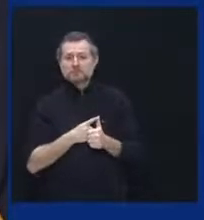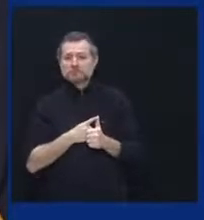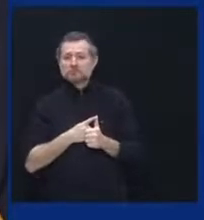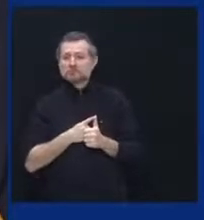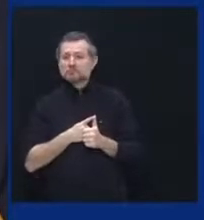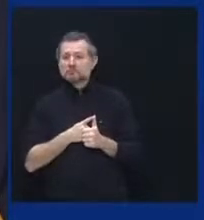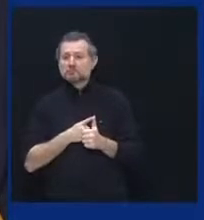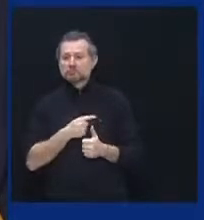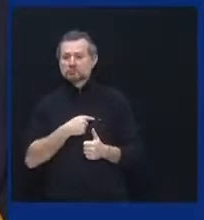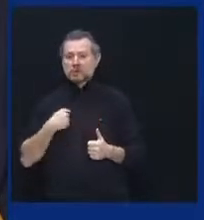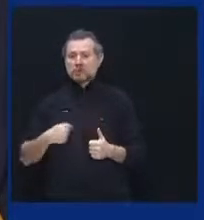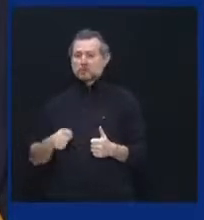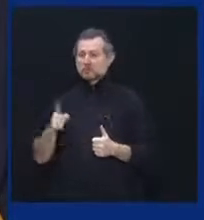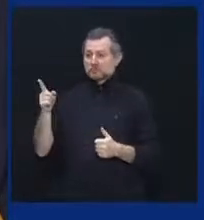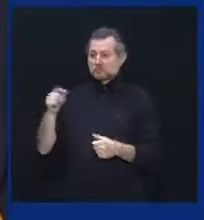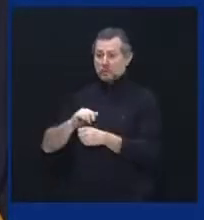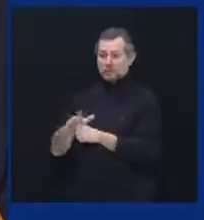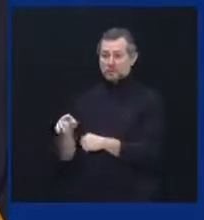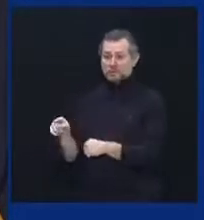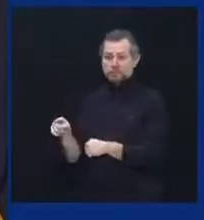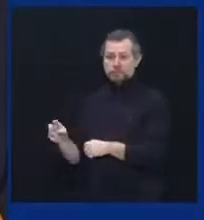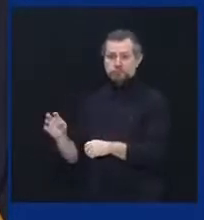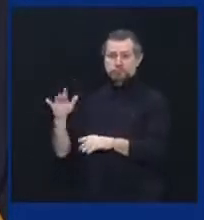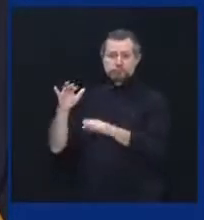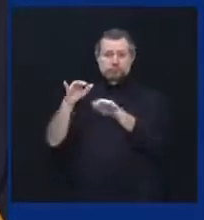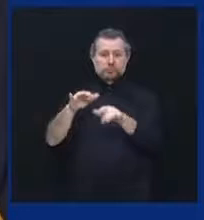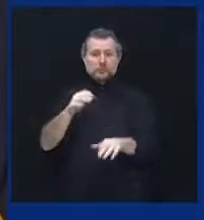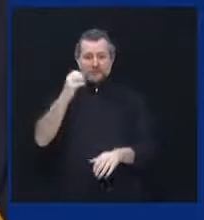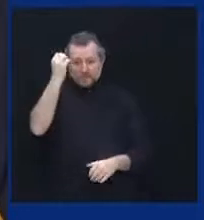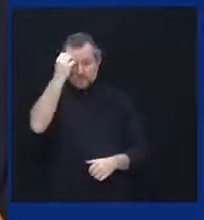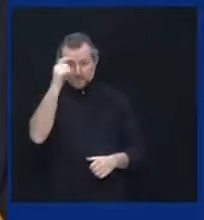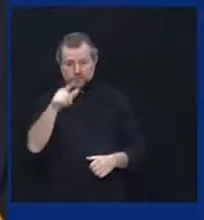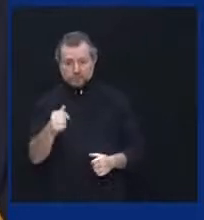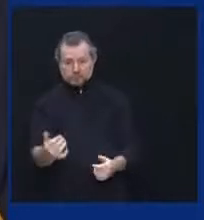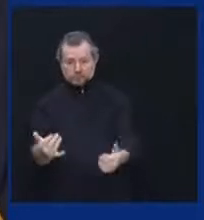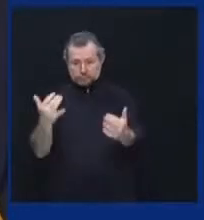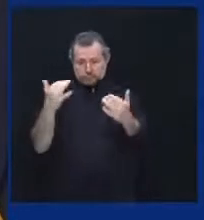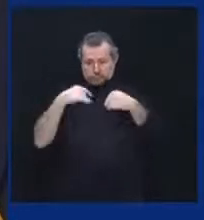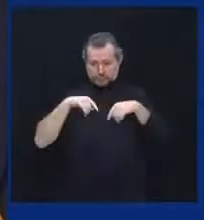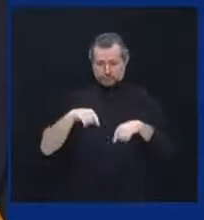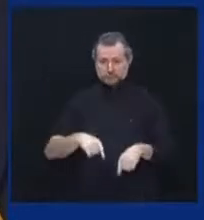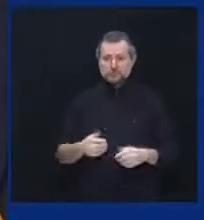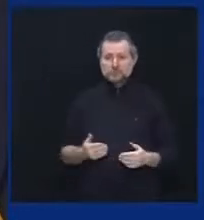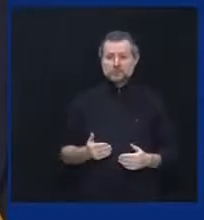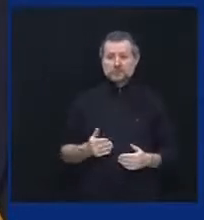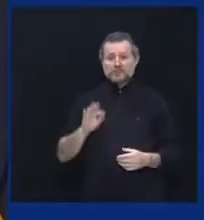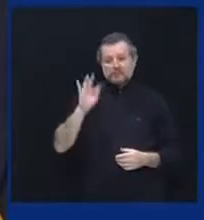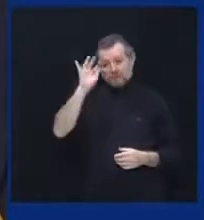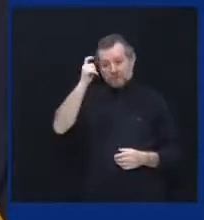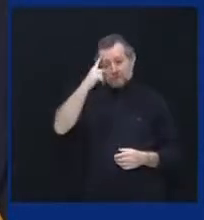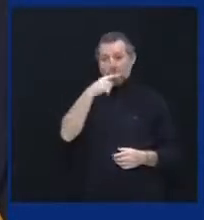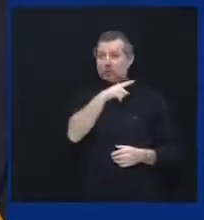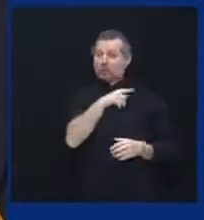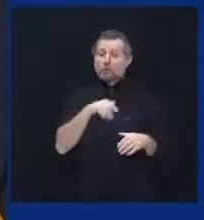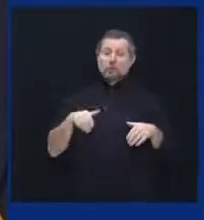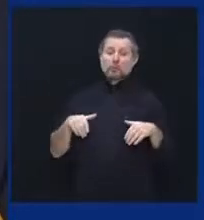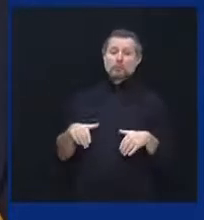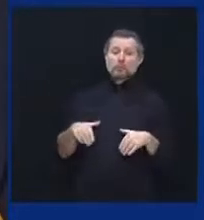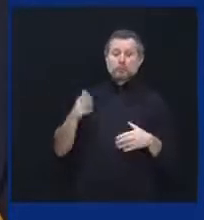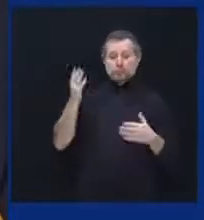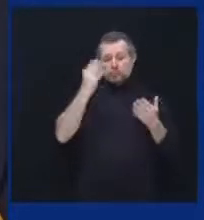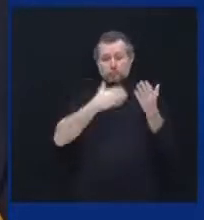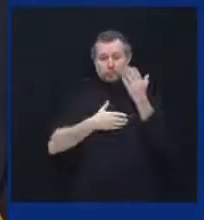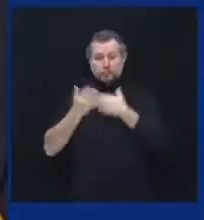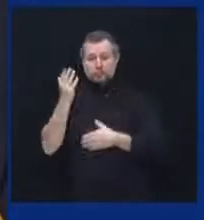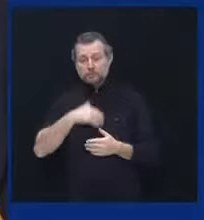China, go to Europe, and come here? And all these federal watchdogs, nobody knew it. How did